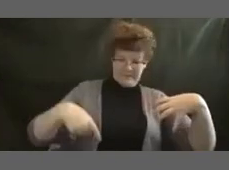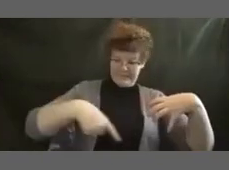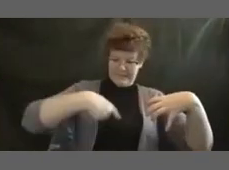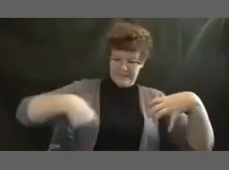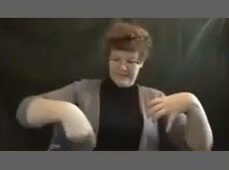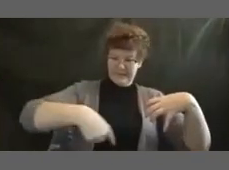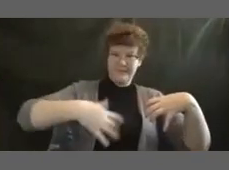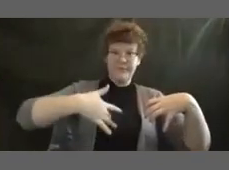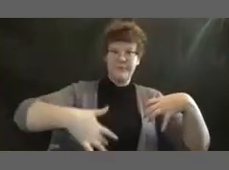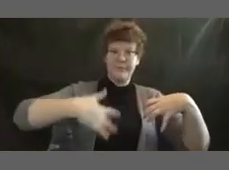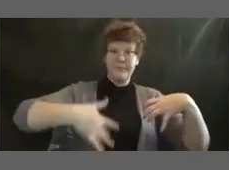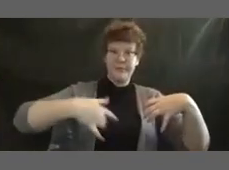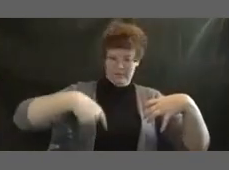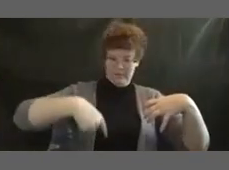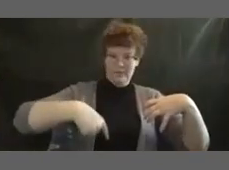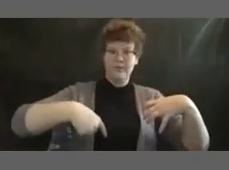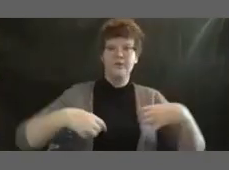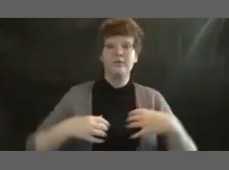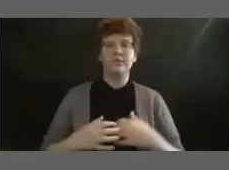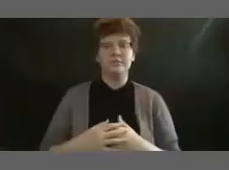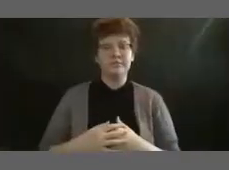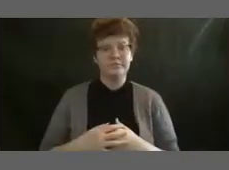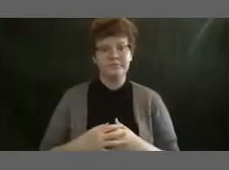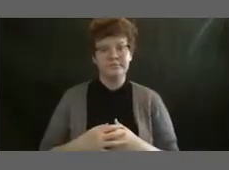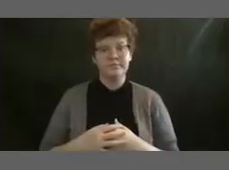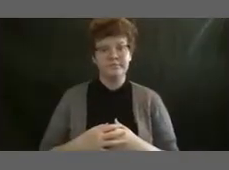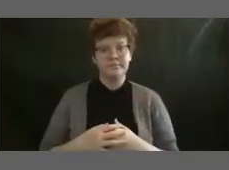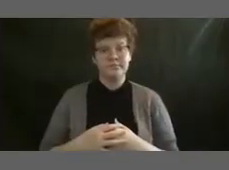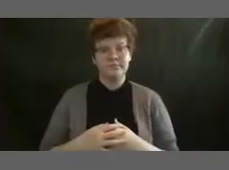I'm going to open up